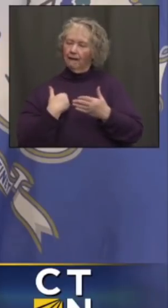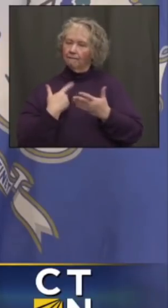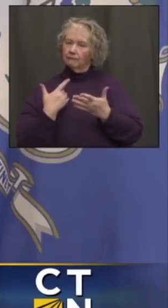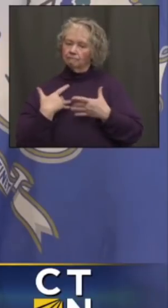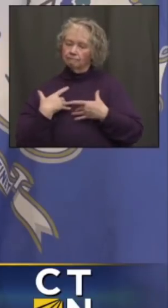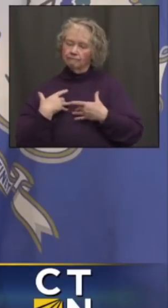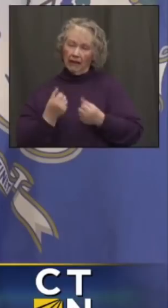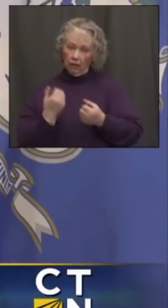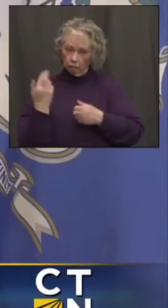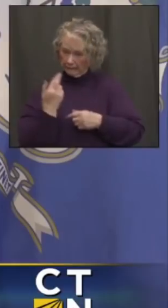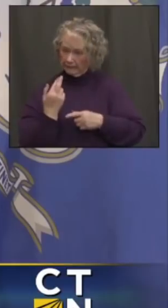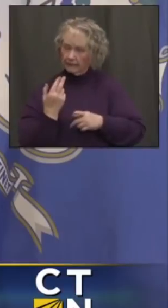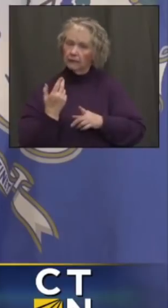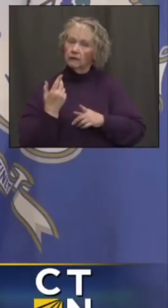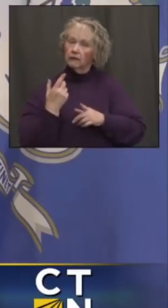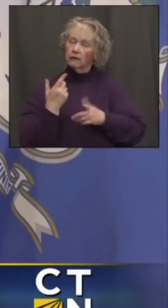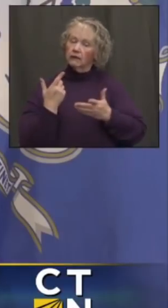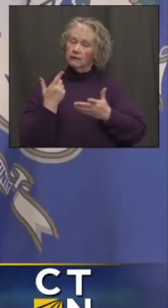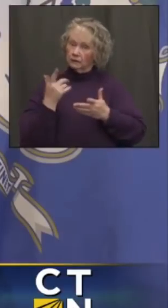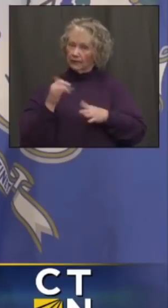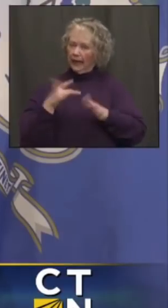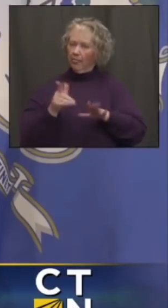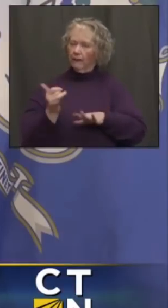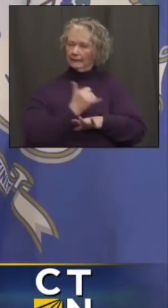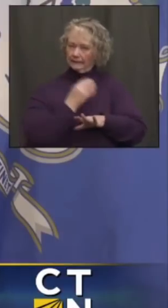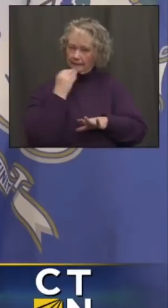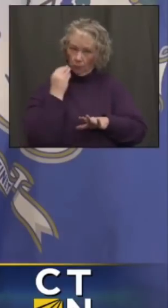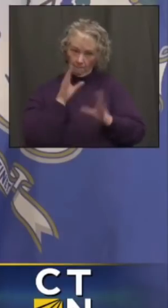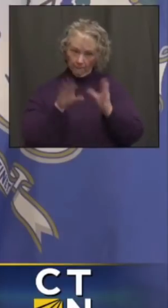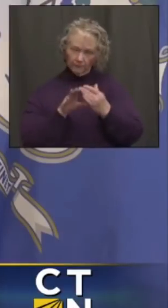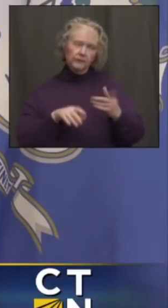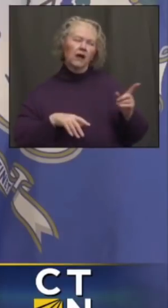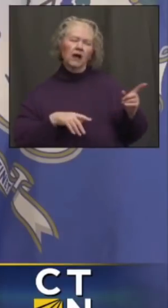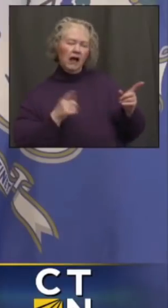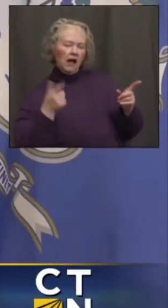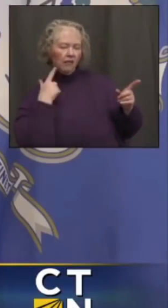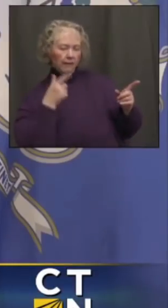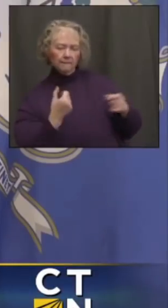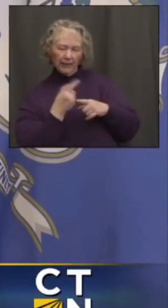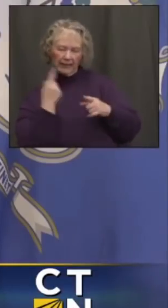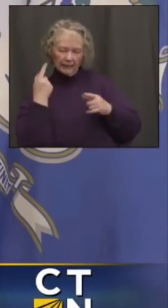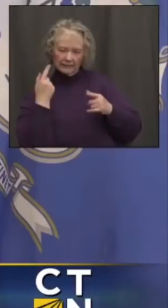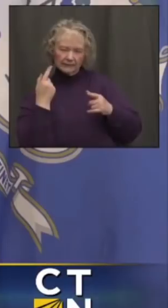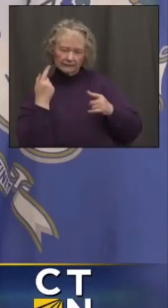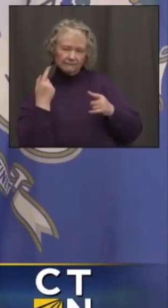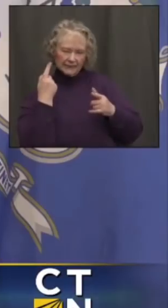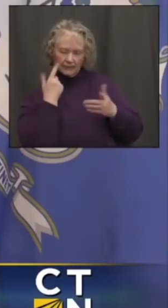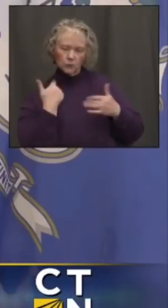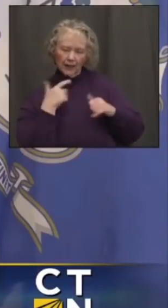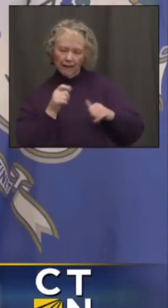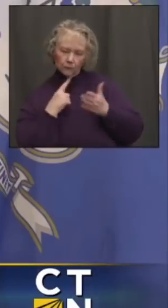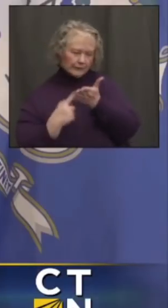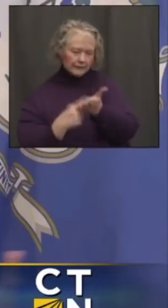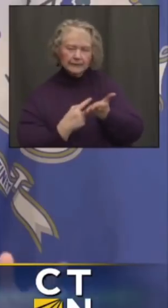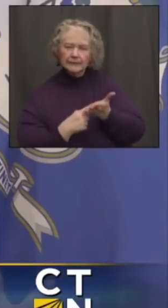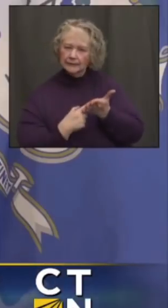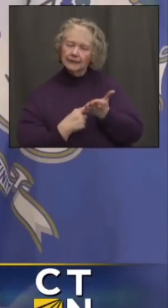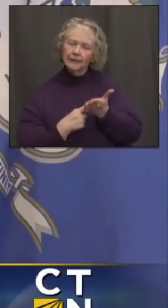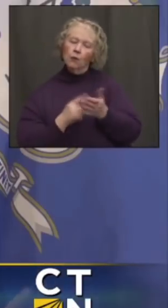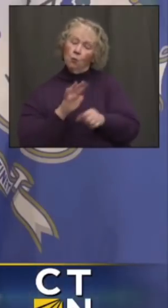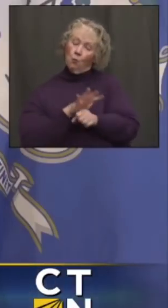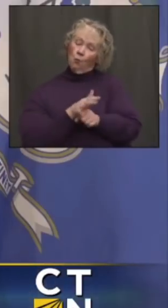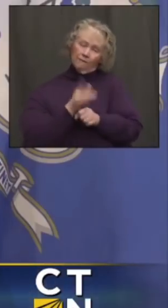this, that we at least give folks the option to opt out of in-person learning if they or somebody they live with